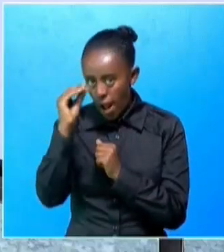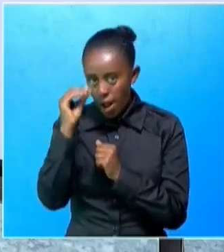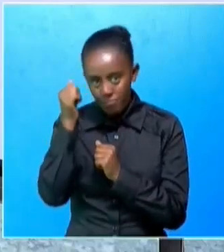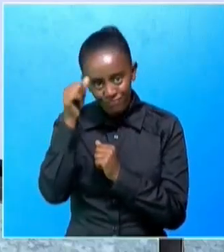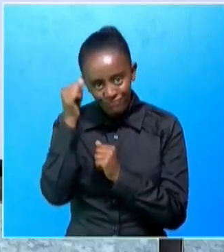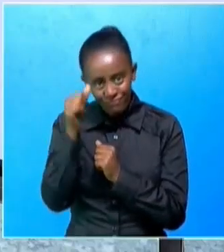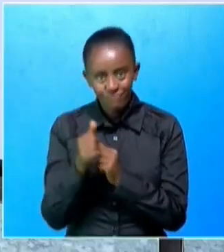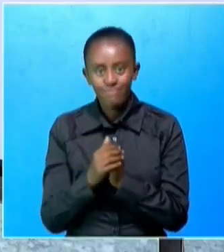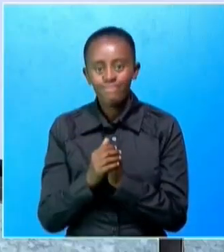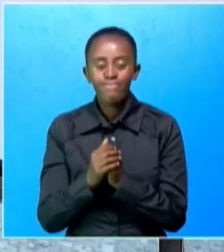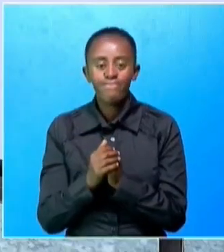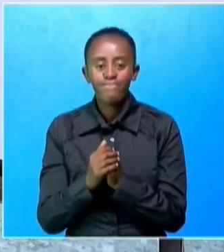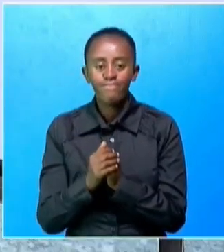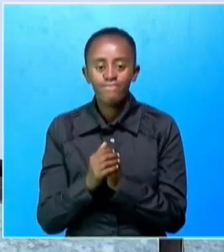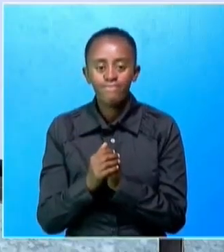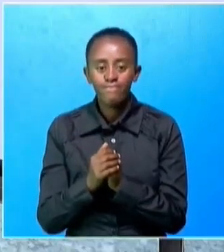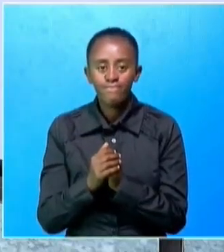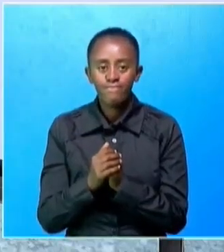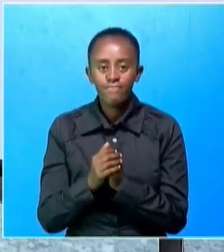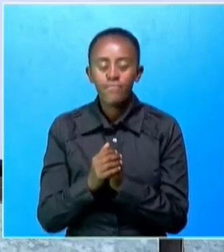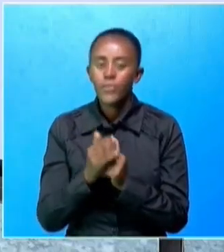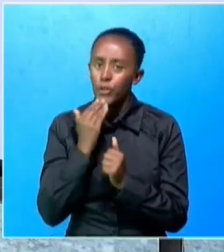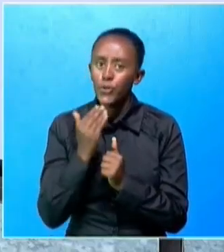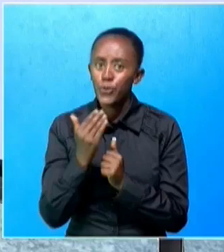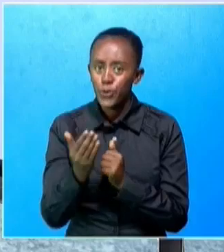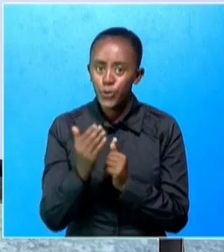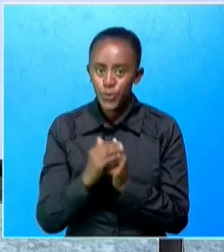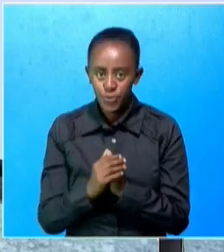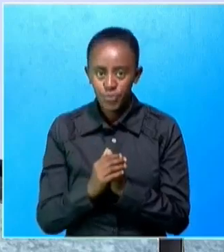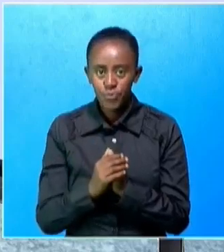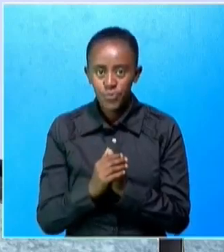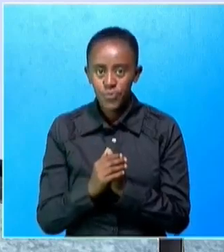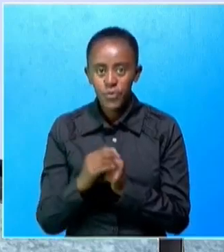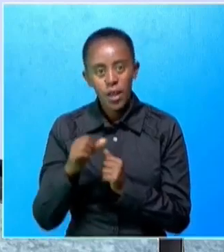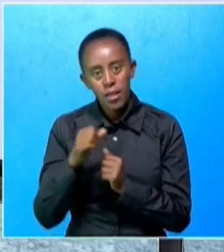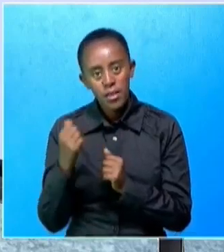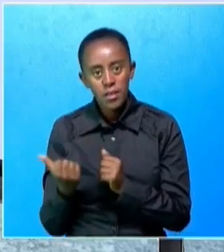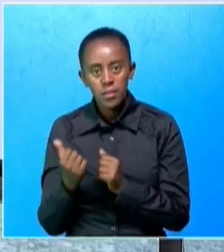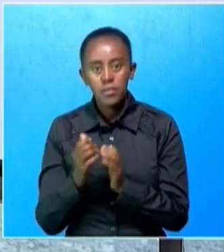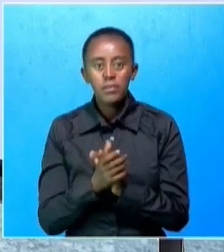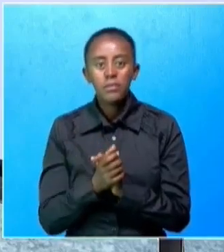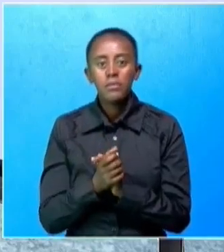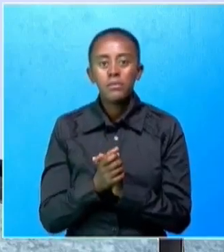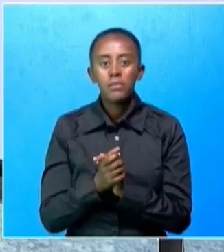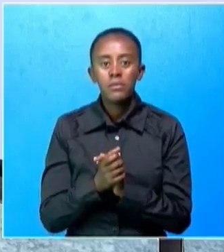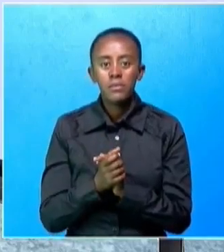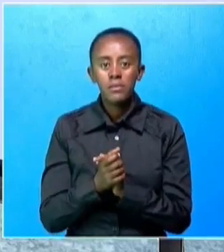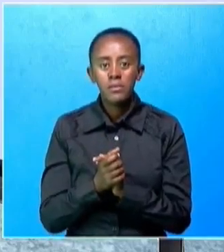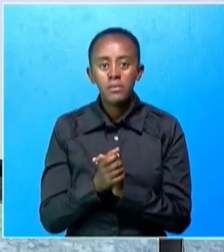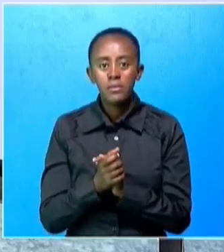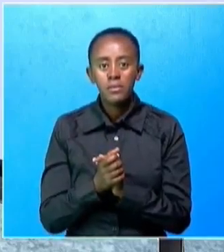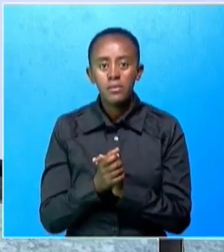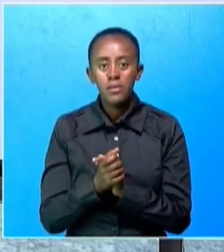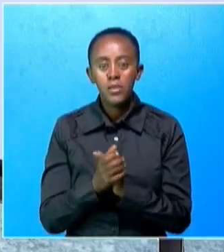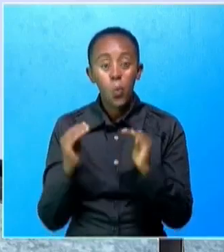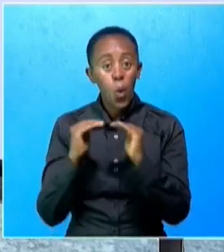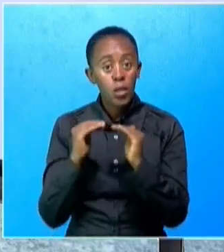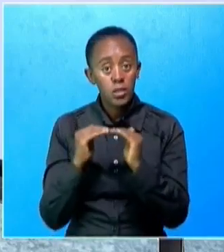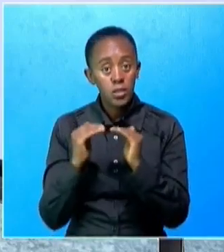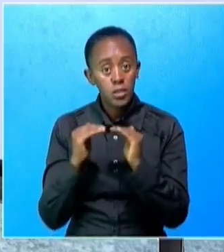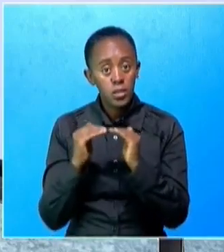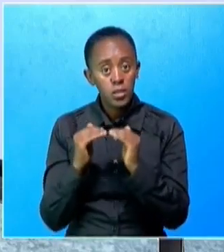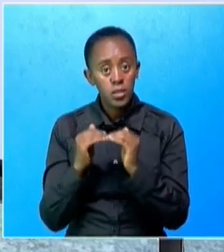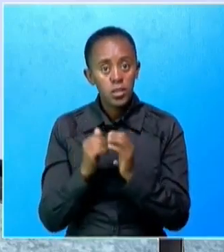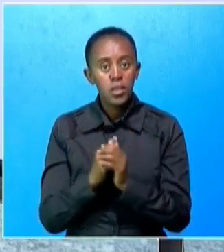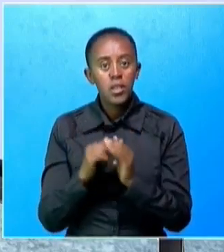That's interesting one. Good. And the other one that is, see, quality. You know what